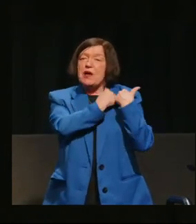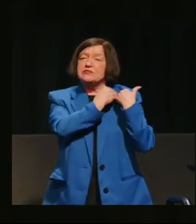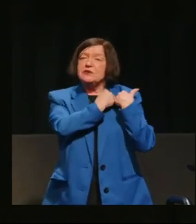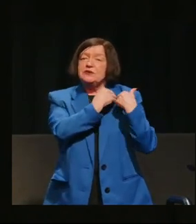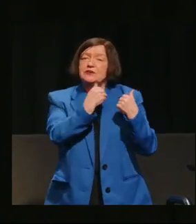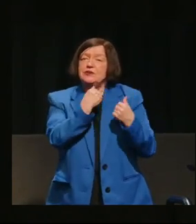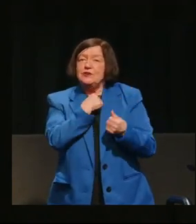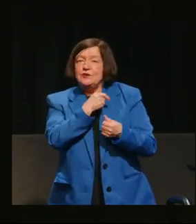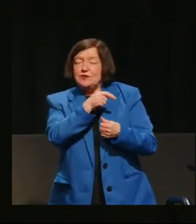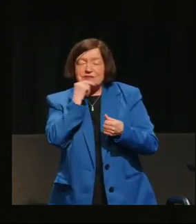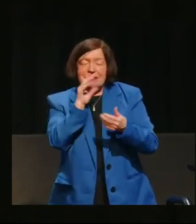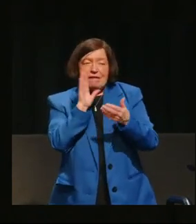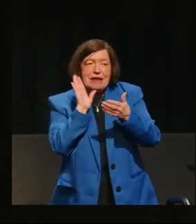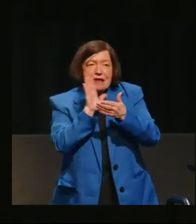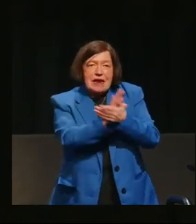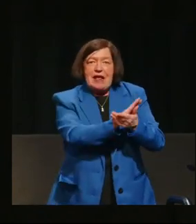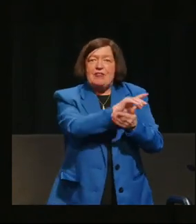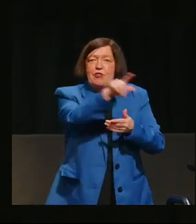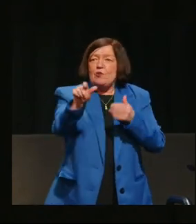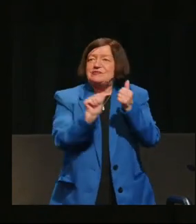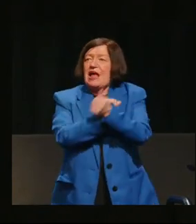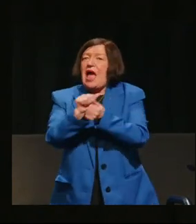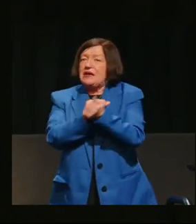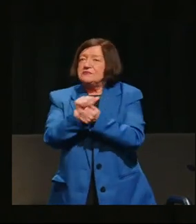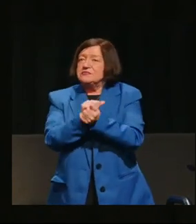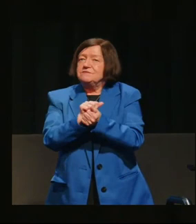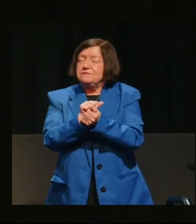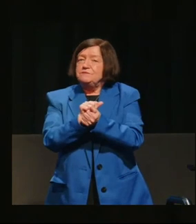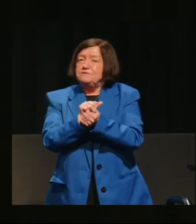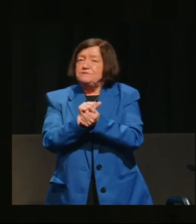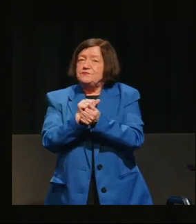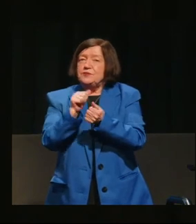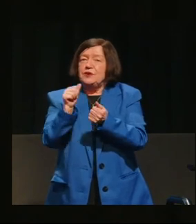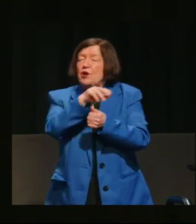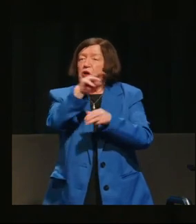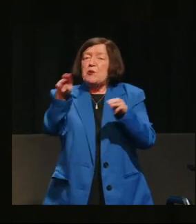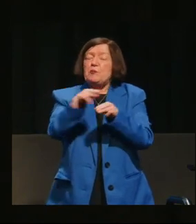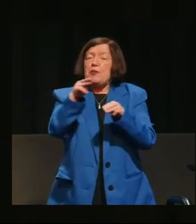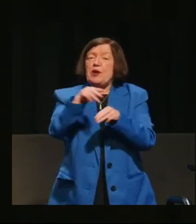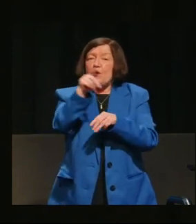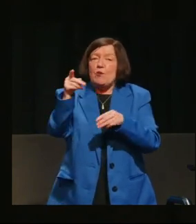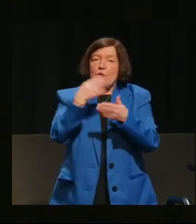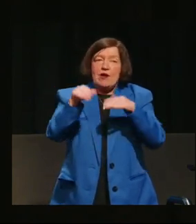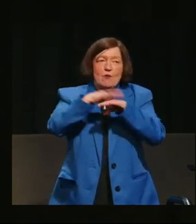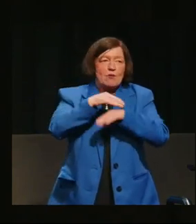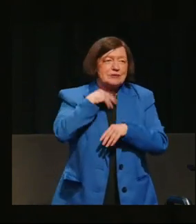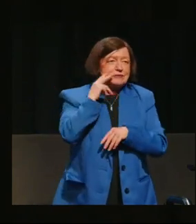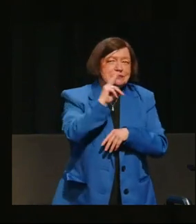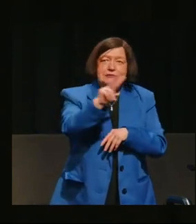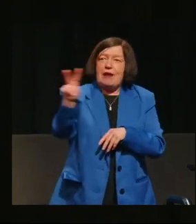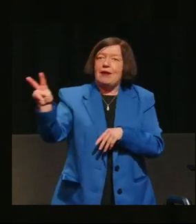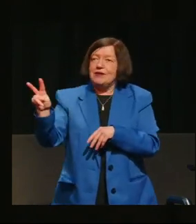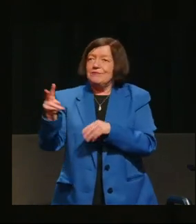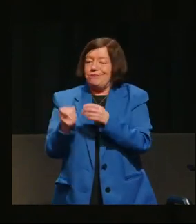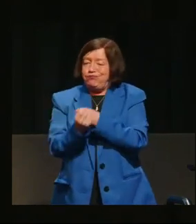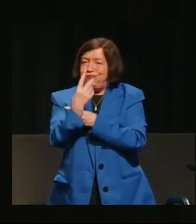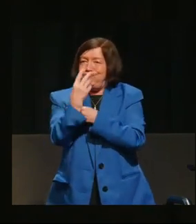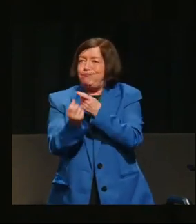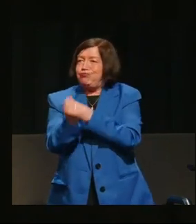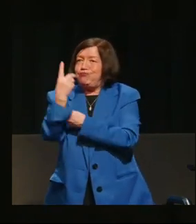to call out such declarations and acts for what they are, whenever and wherever they are